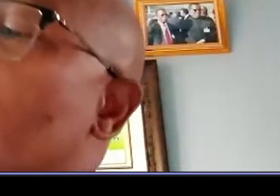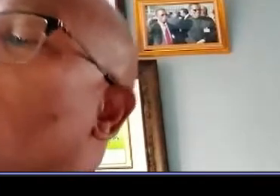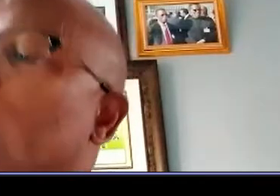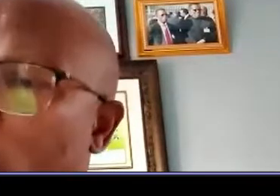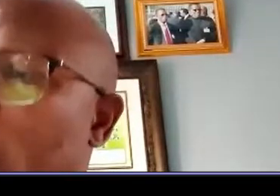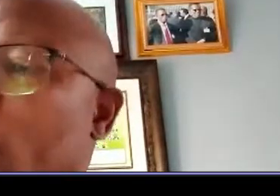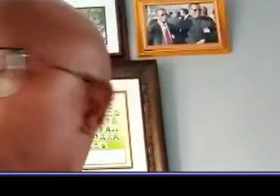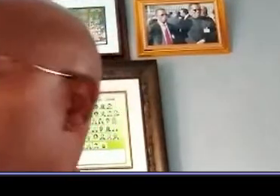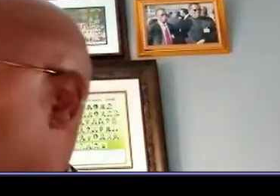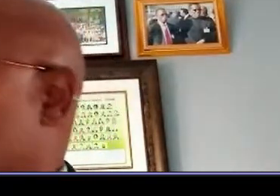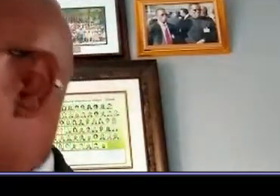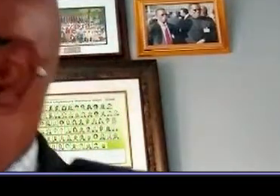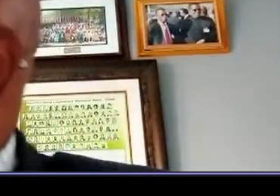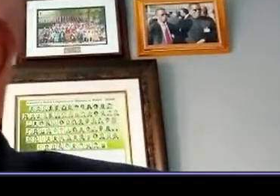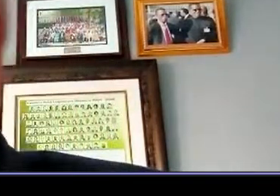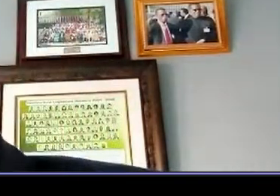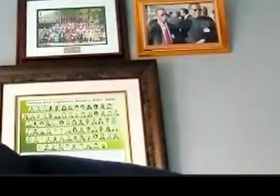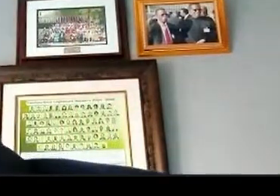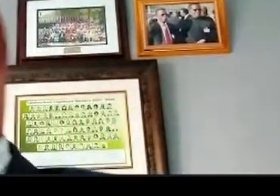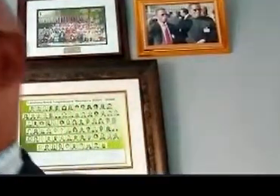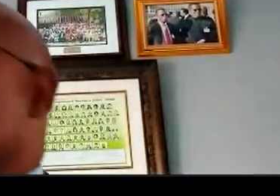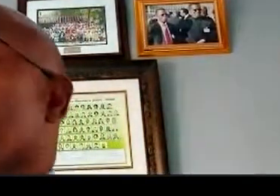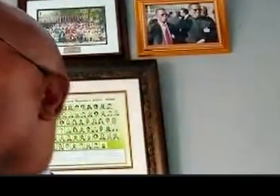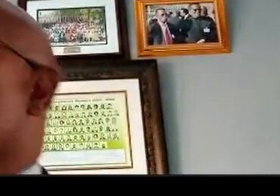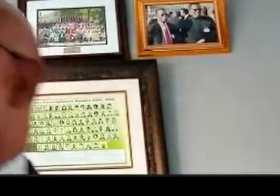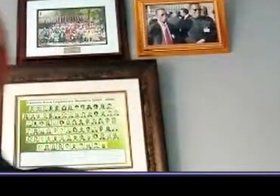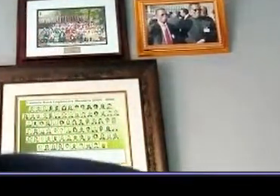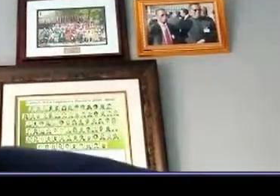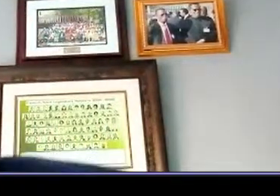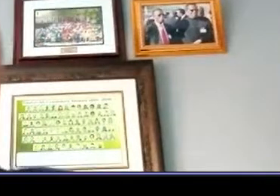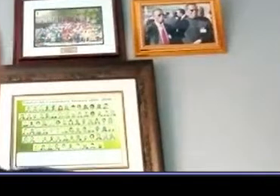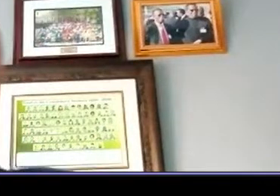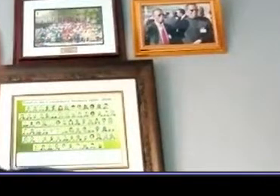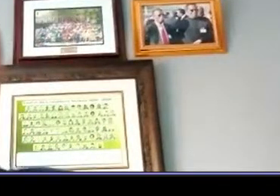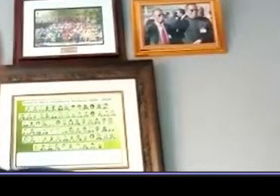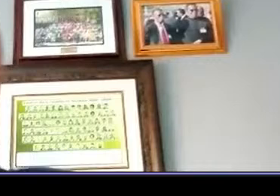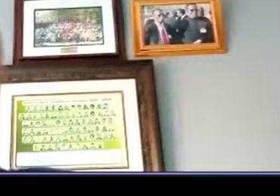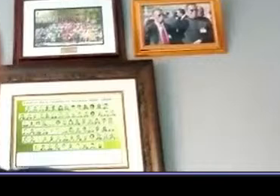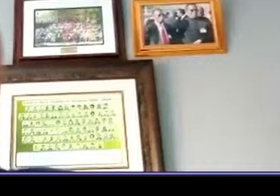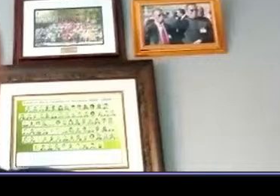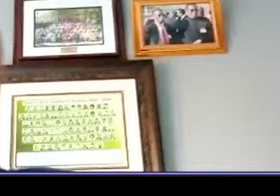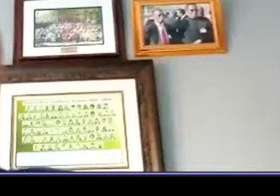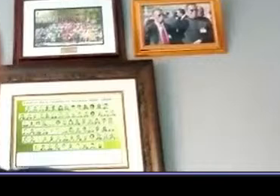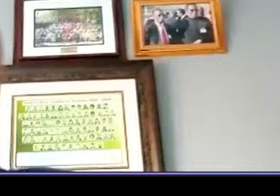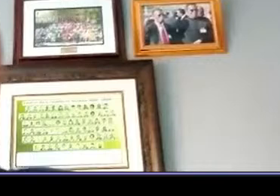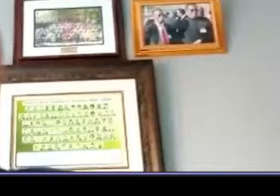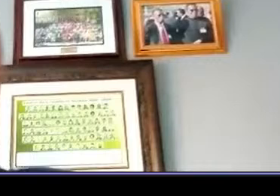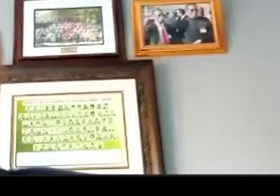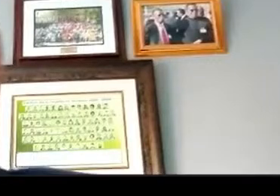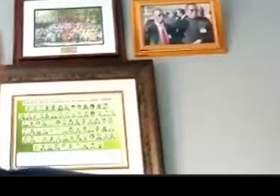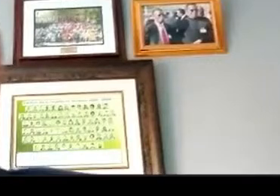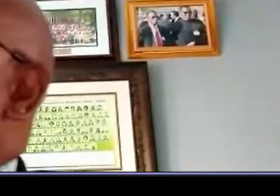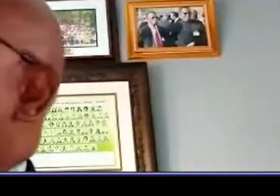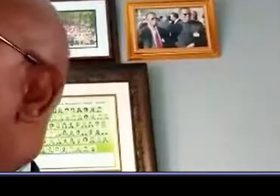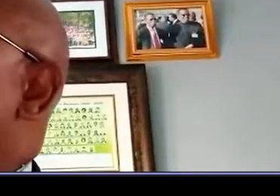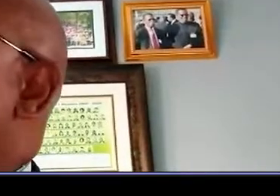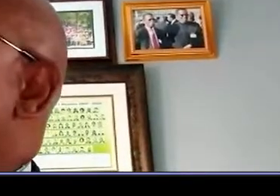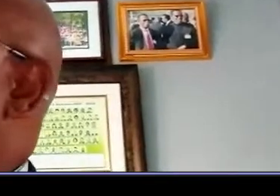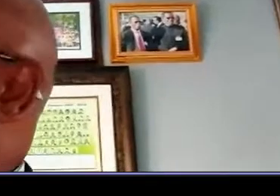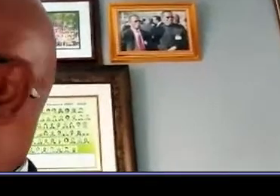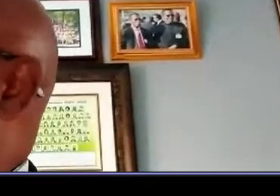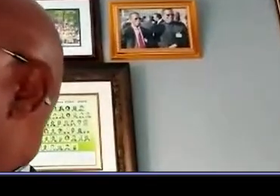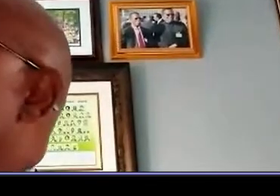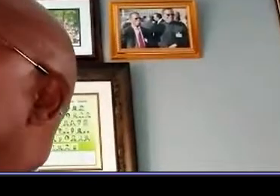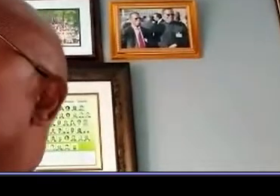before Honorable Mayor. These floods, Honorable Chairperson and Honorable Members, highlighted